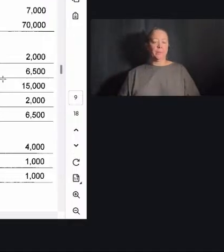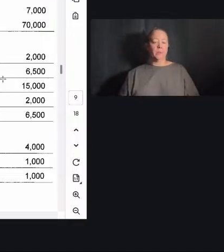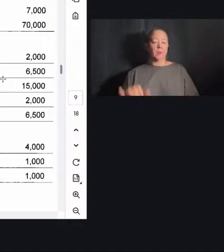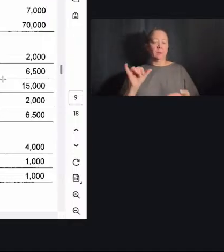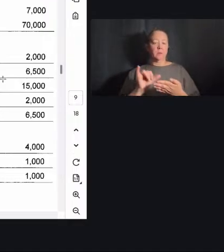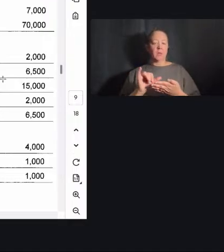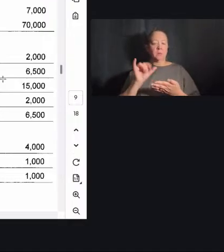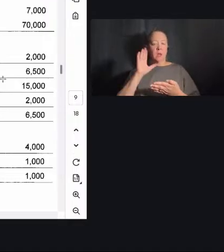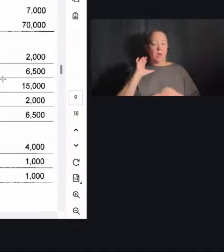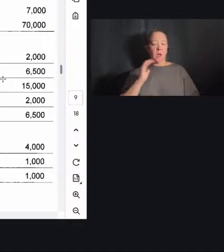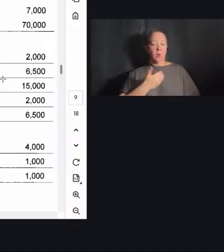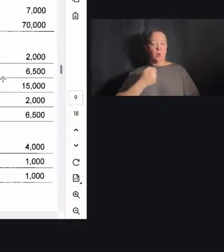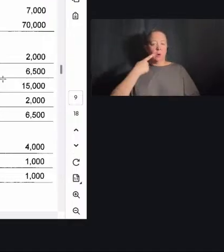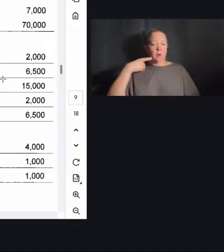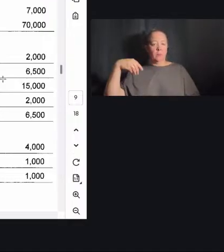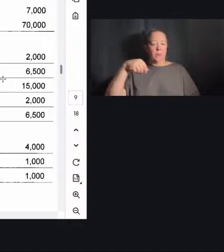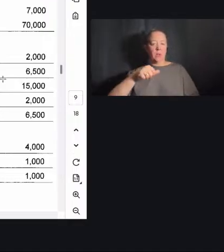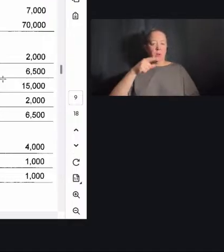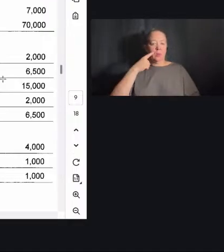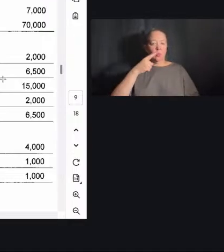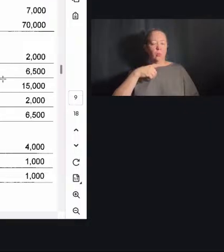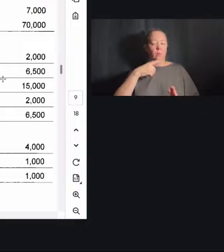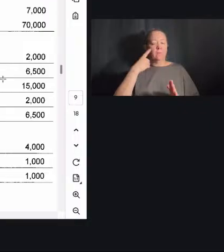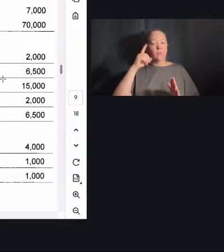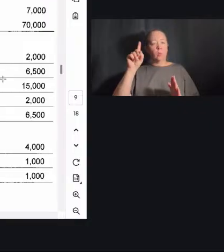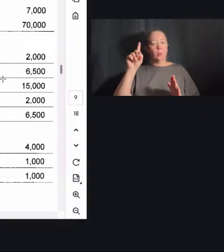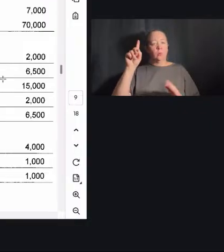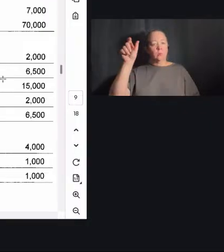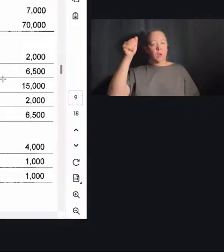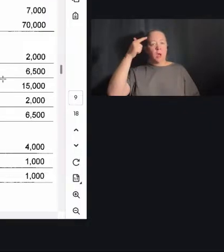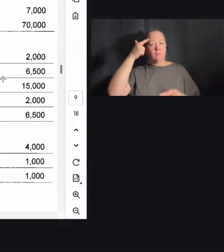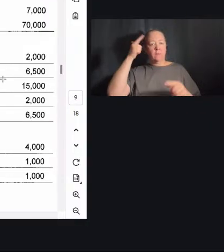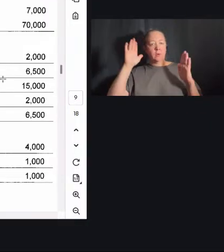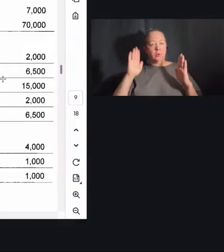provider and our town accountant / treasurer.